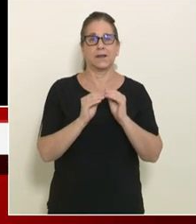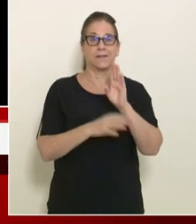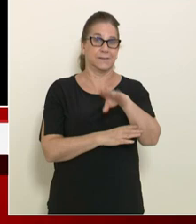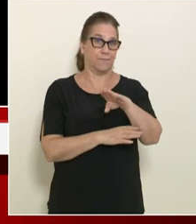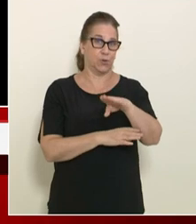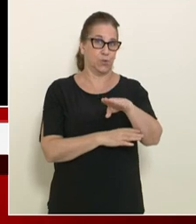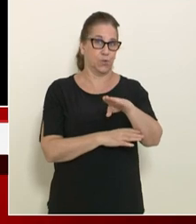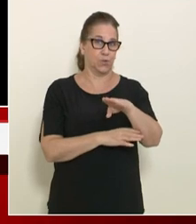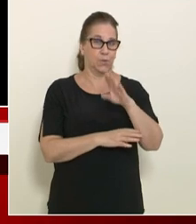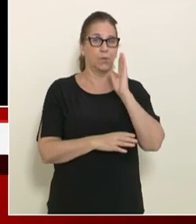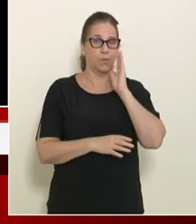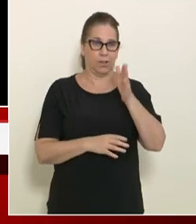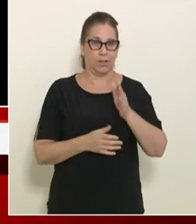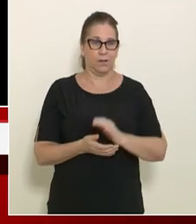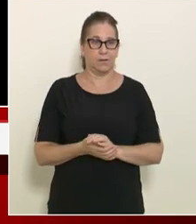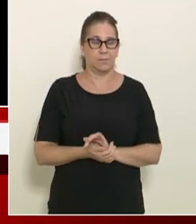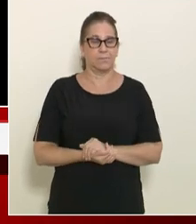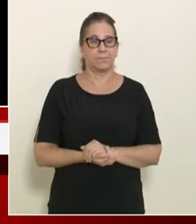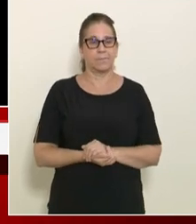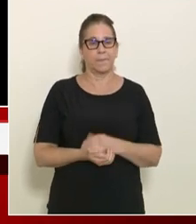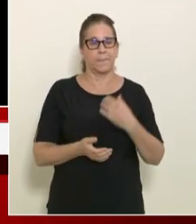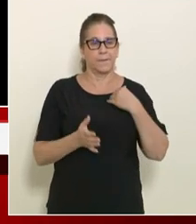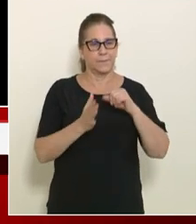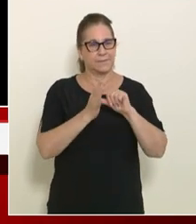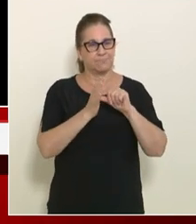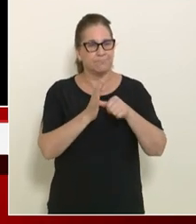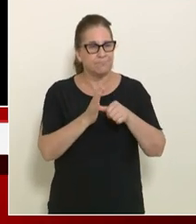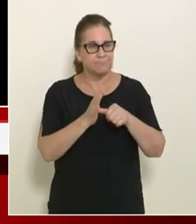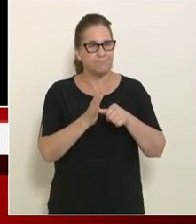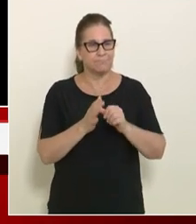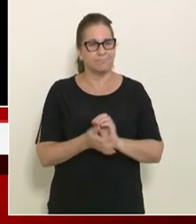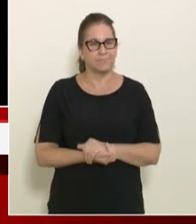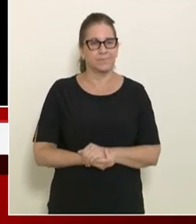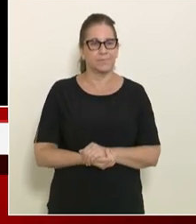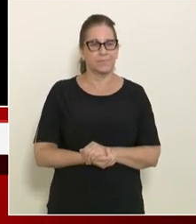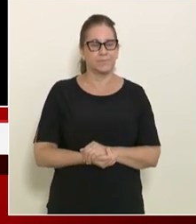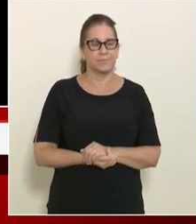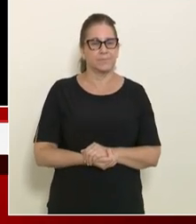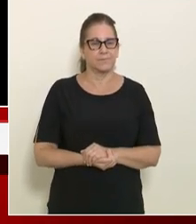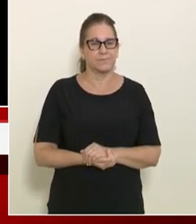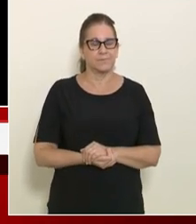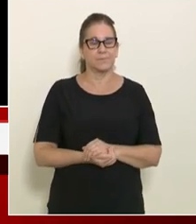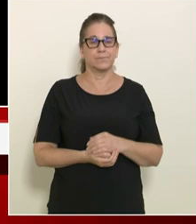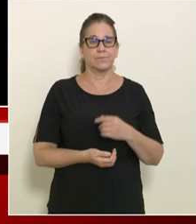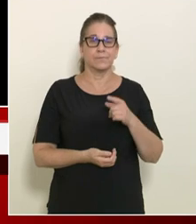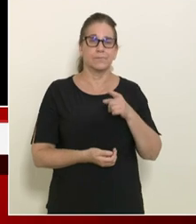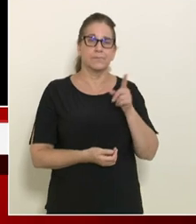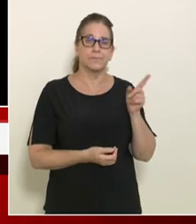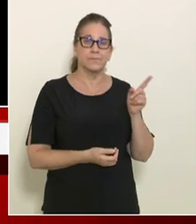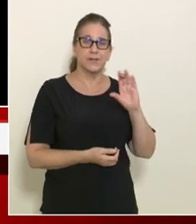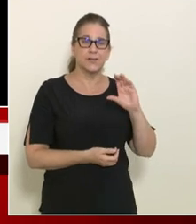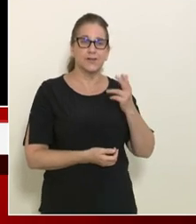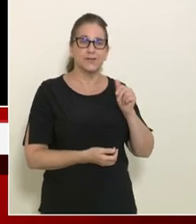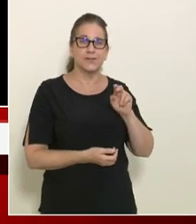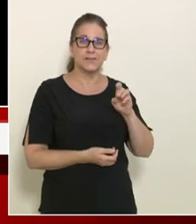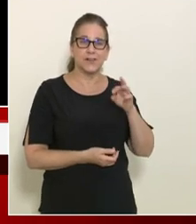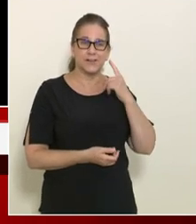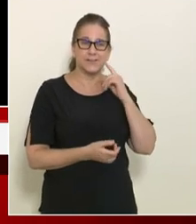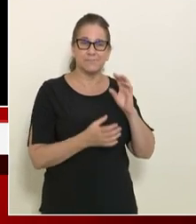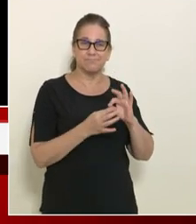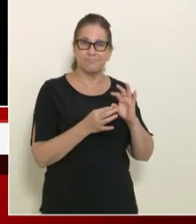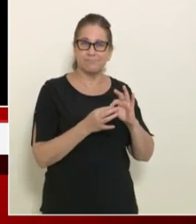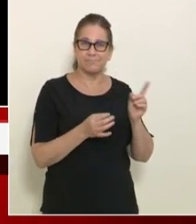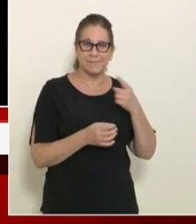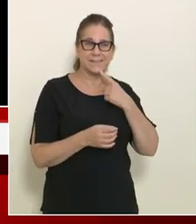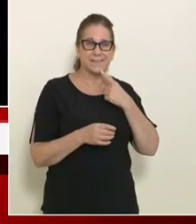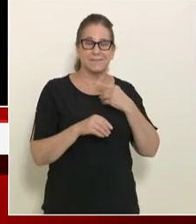to reiterate the Chancellor's point on enrollment. It's critical that families understand that even in a virtual environment, you must go through the